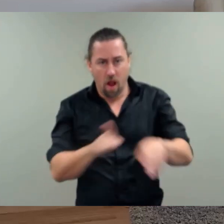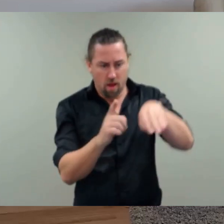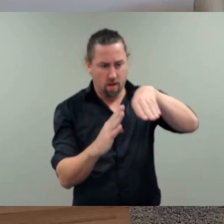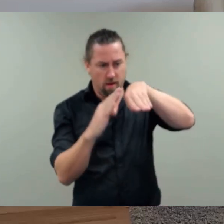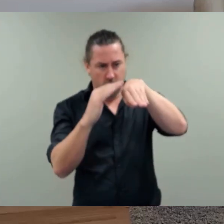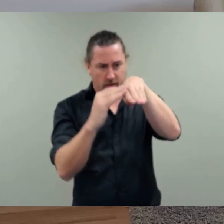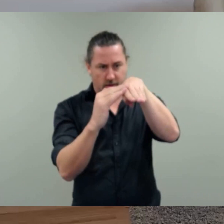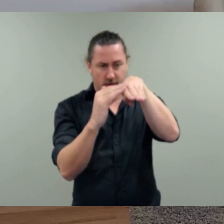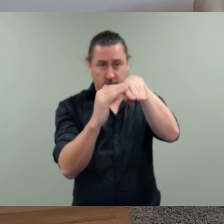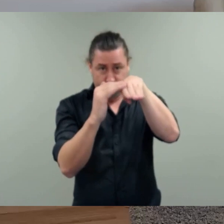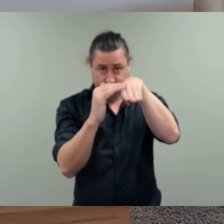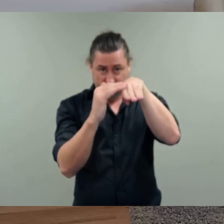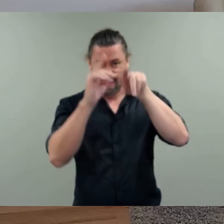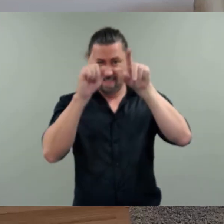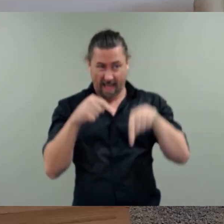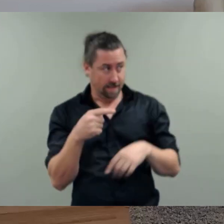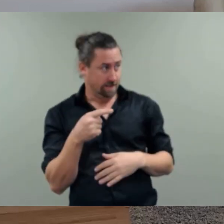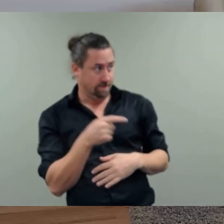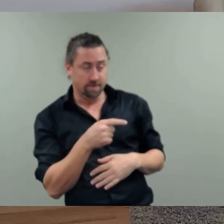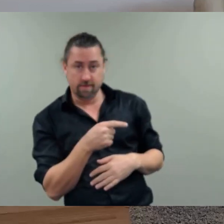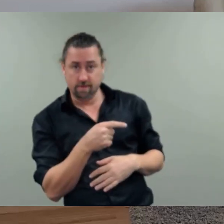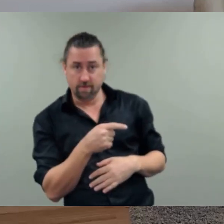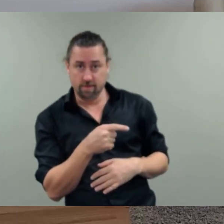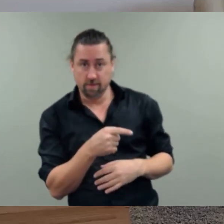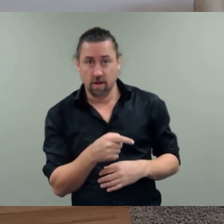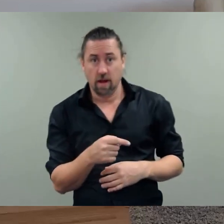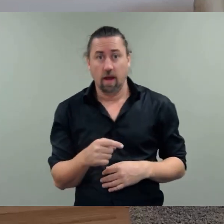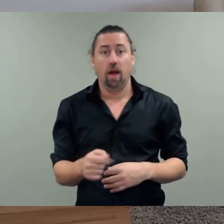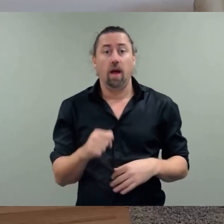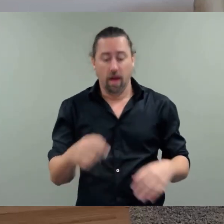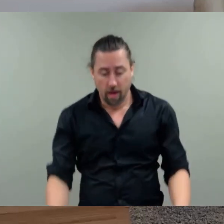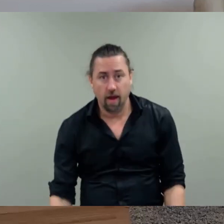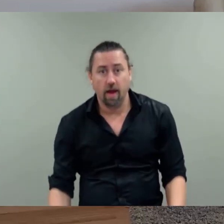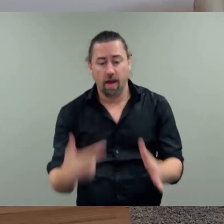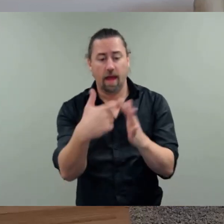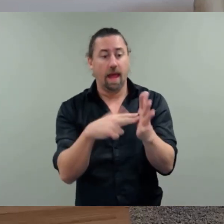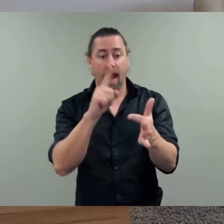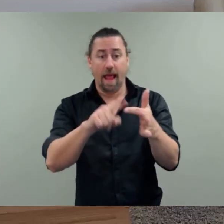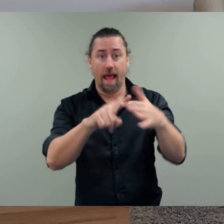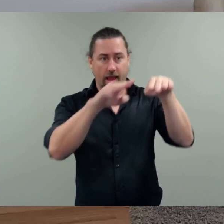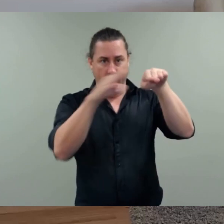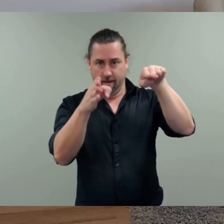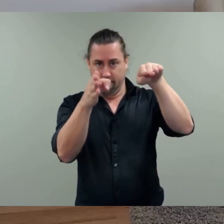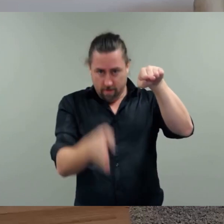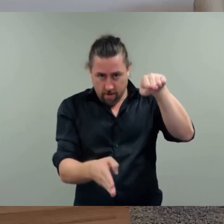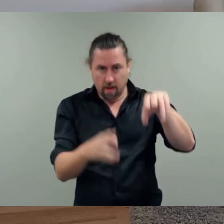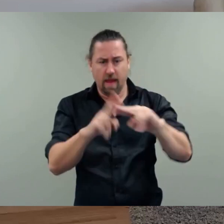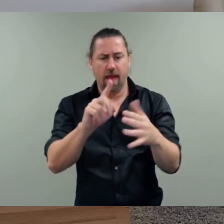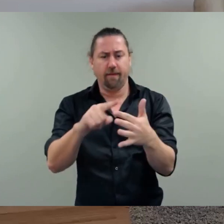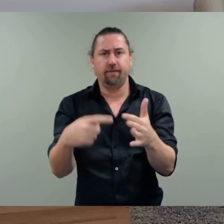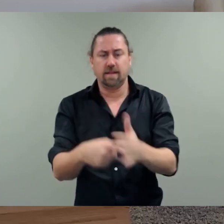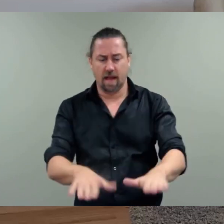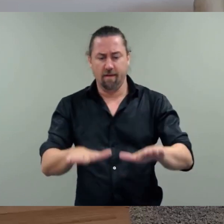edge until your bottom is almost off the chair. This is your starting position. Your knees should be bent